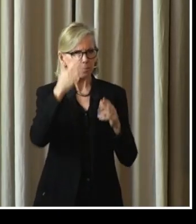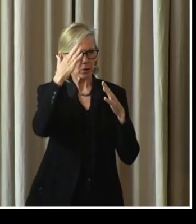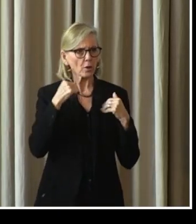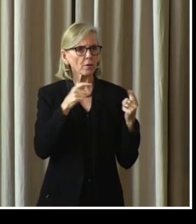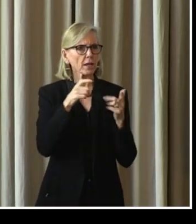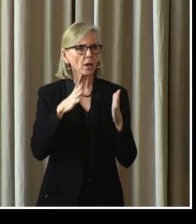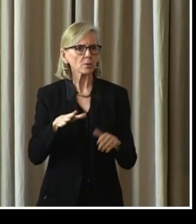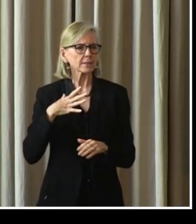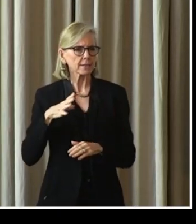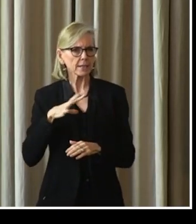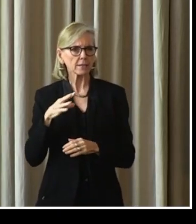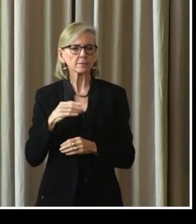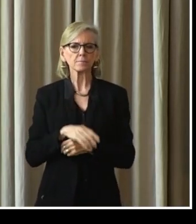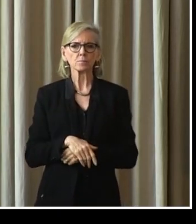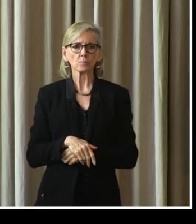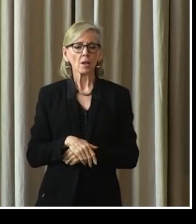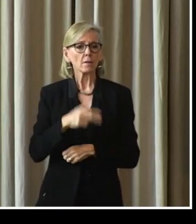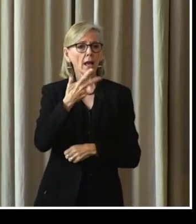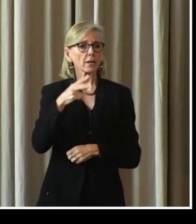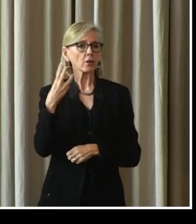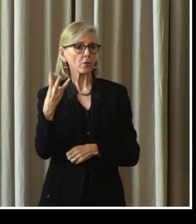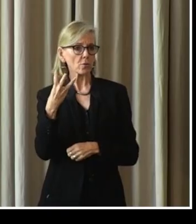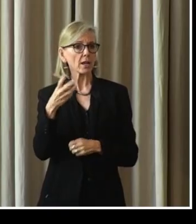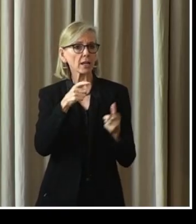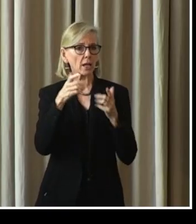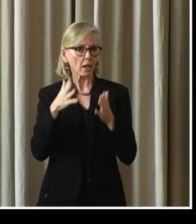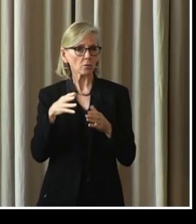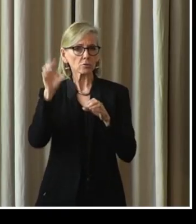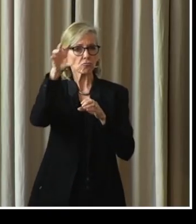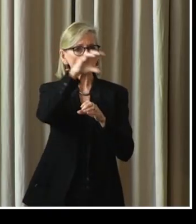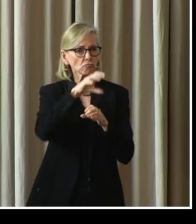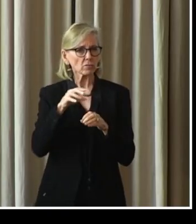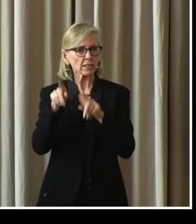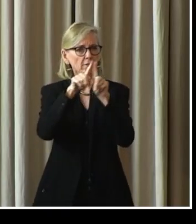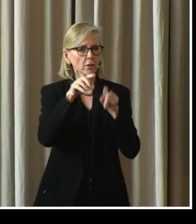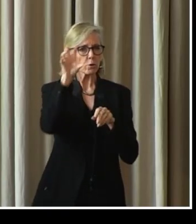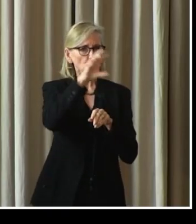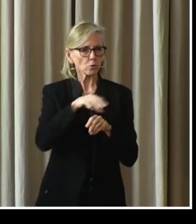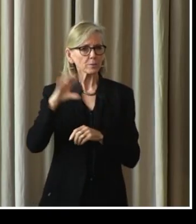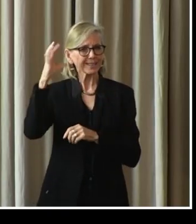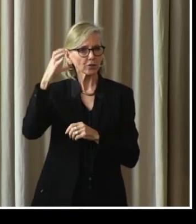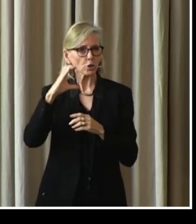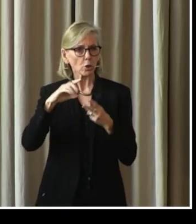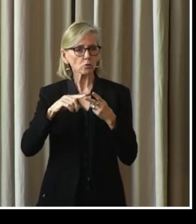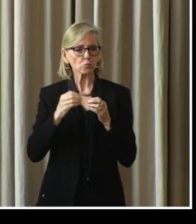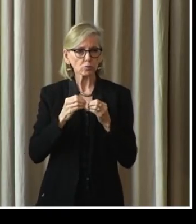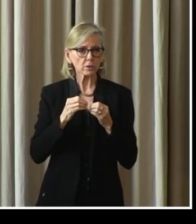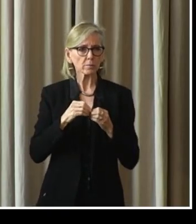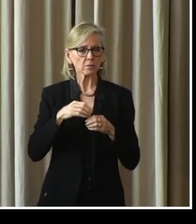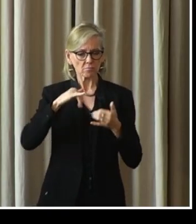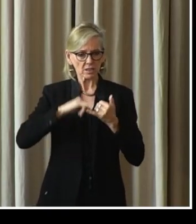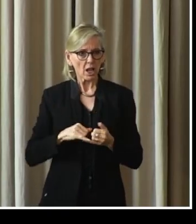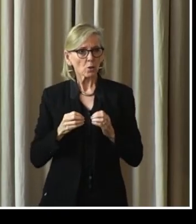state. There were 83 carers who participated in focus groups at the Sunshine Coast, Brisbane, Logan, Gold